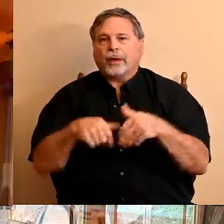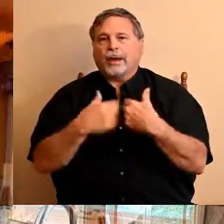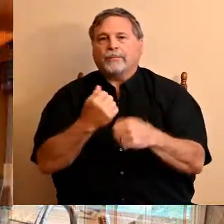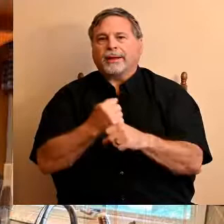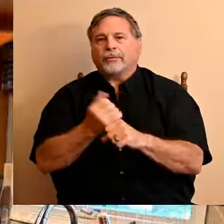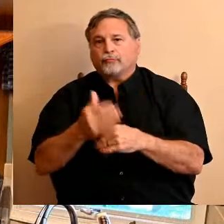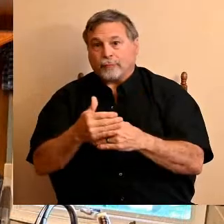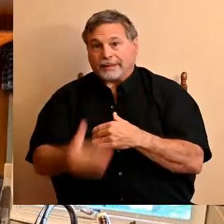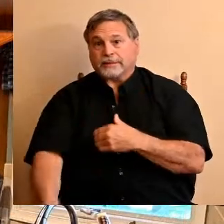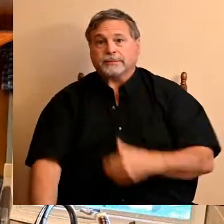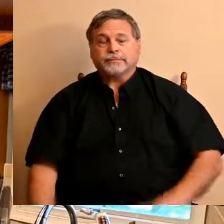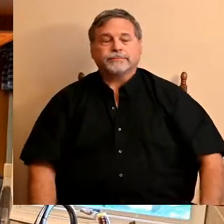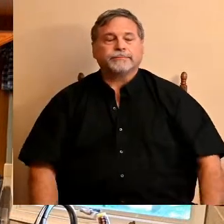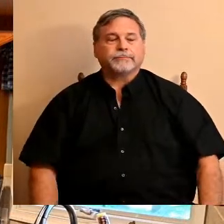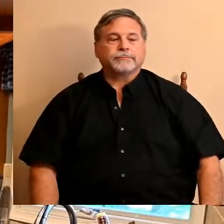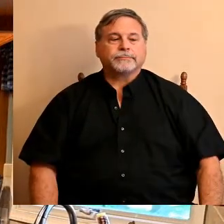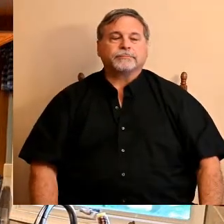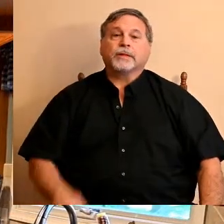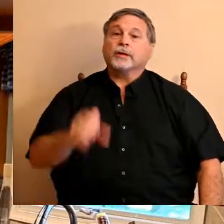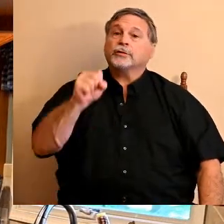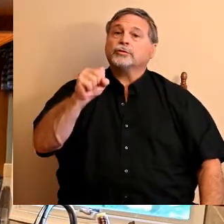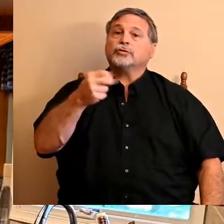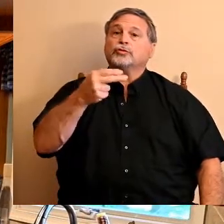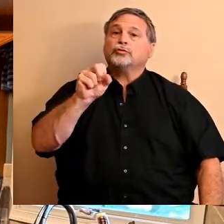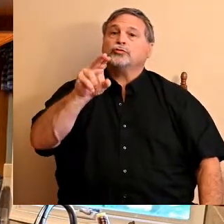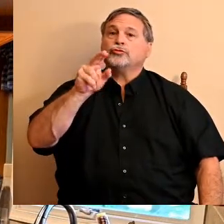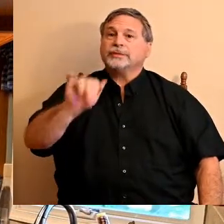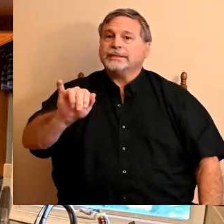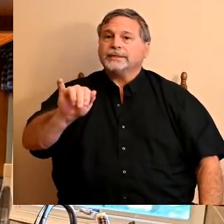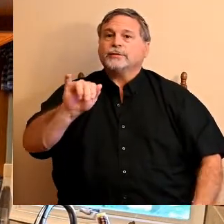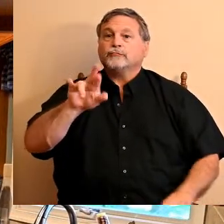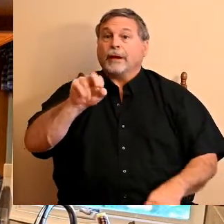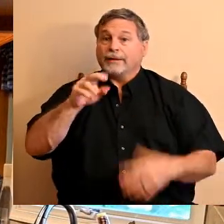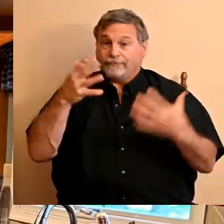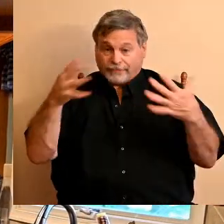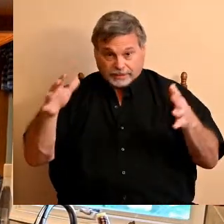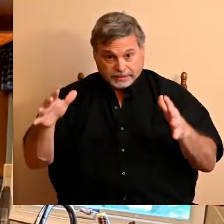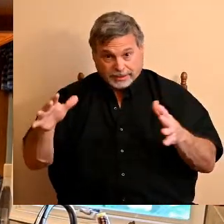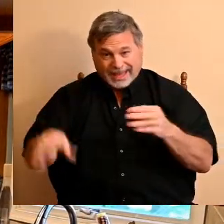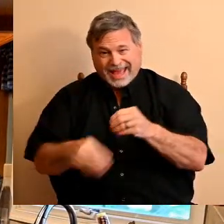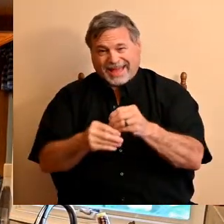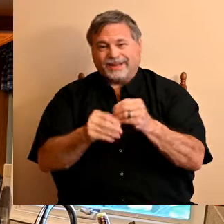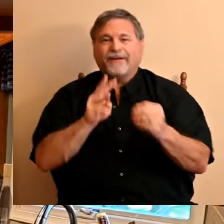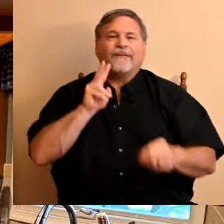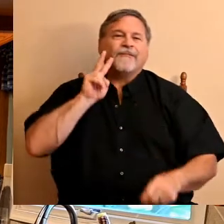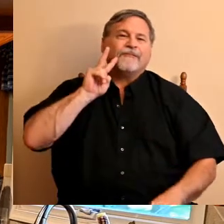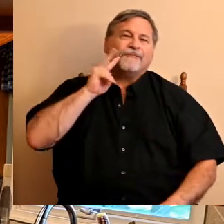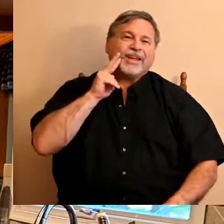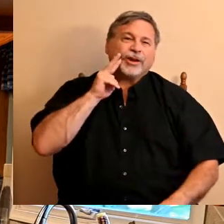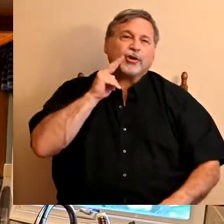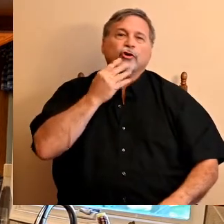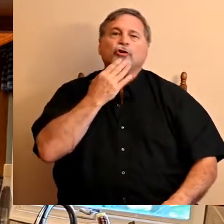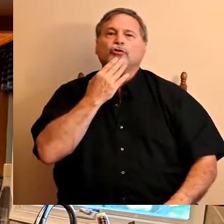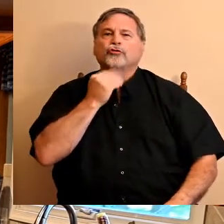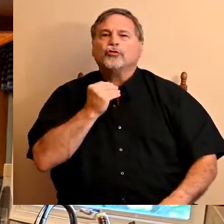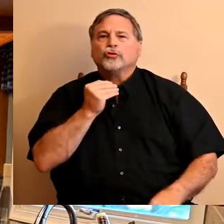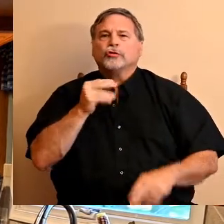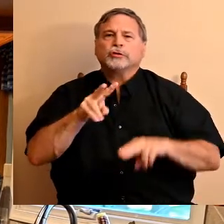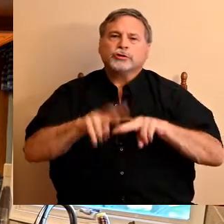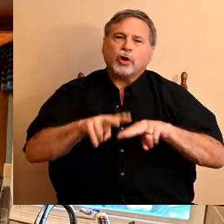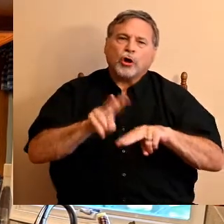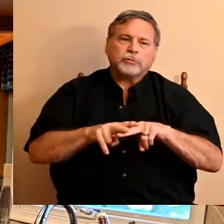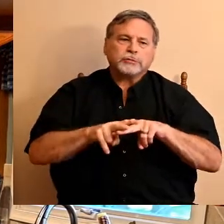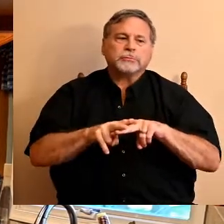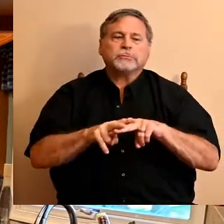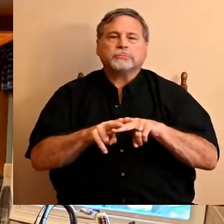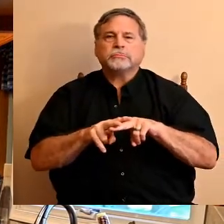Okay, sushi rice is done. We've added kind of a vinegar, sugar, salt solution to it, and I'll put the